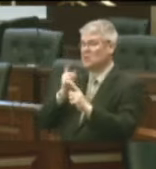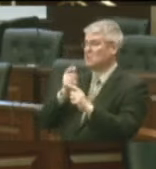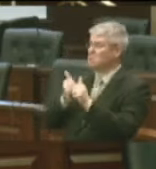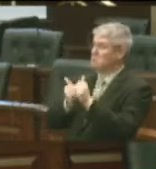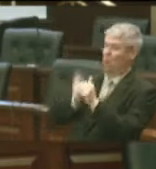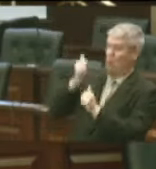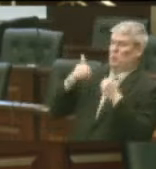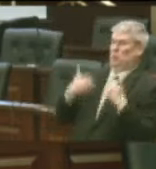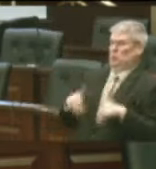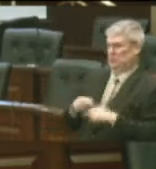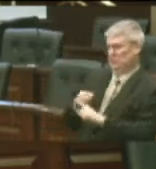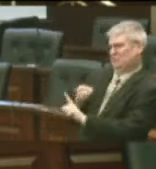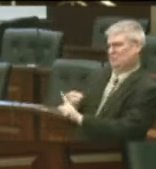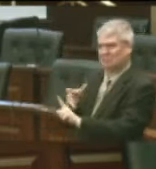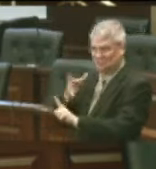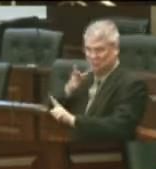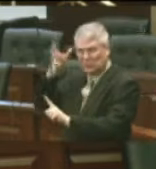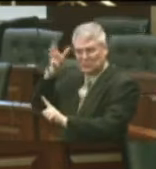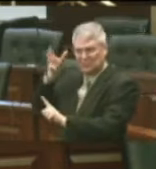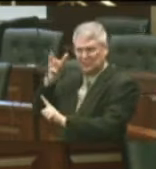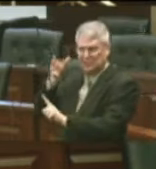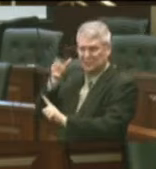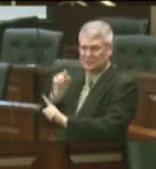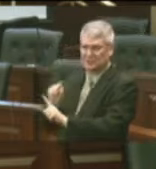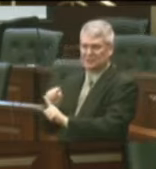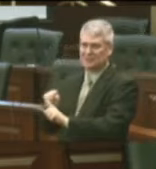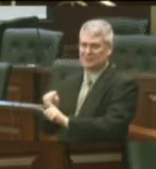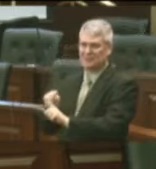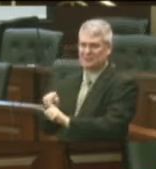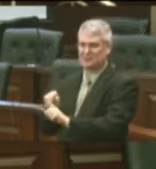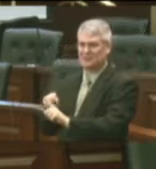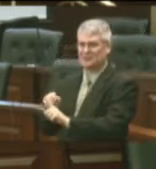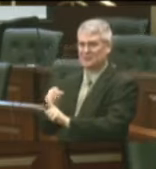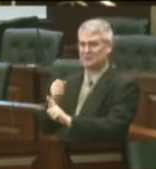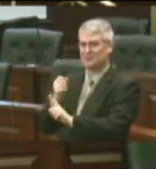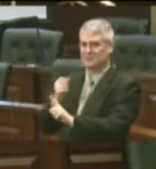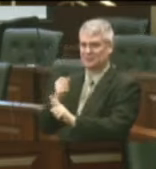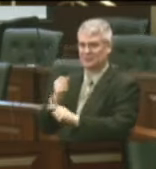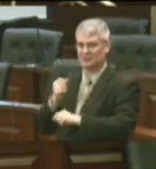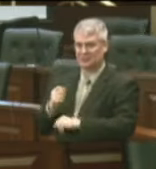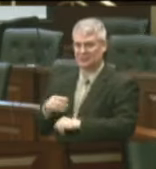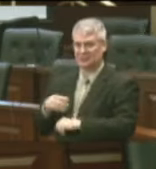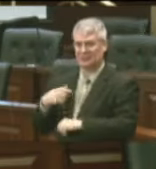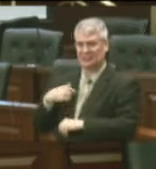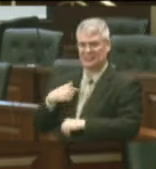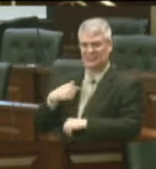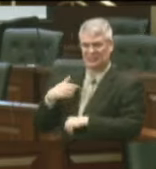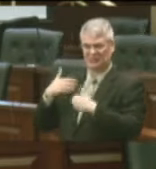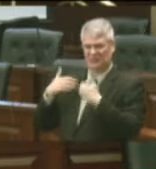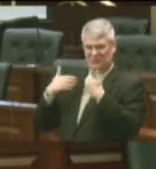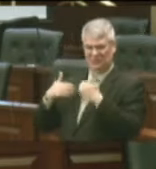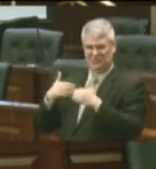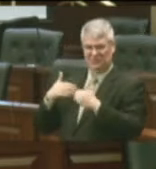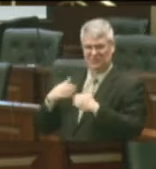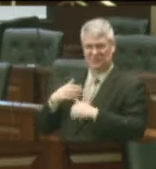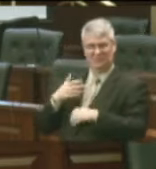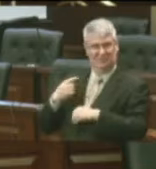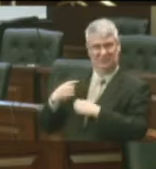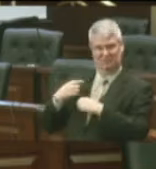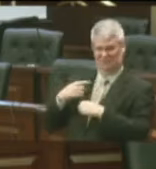So, but there's lots of students. I've been to 20 schools in the last month. And there's a